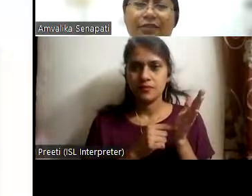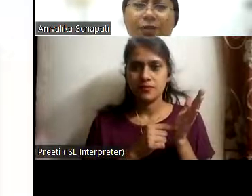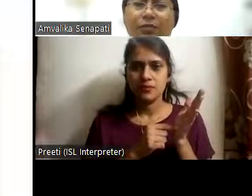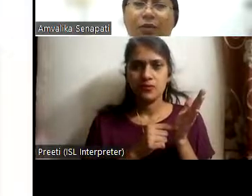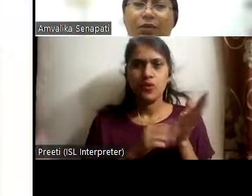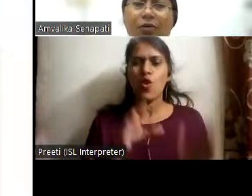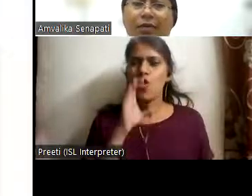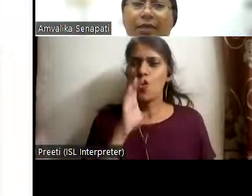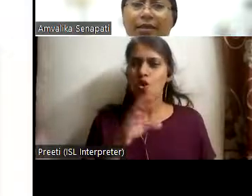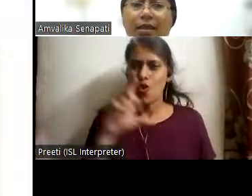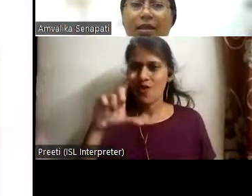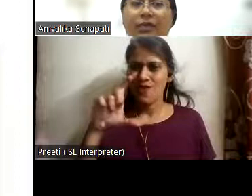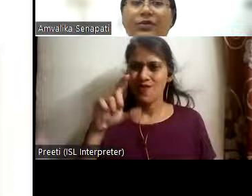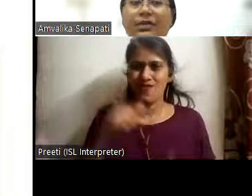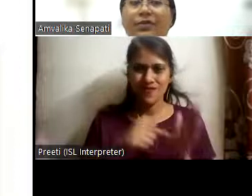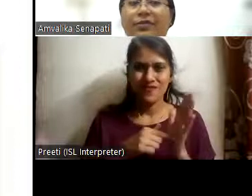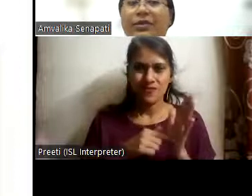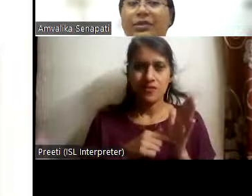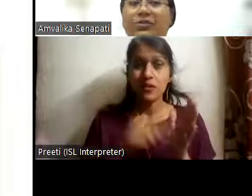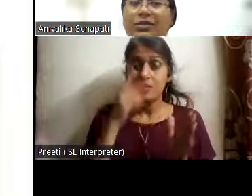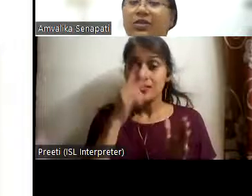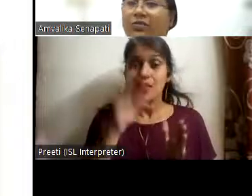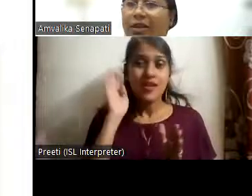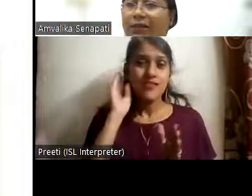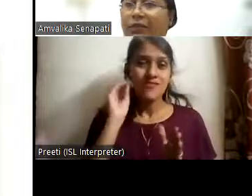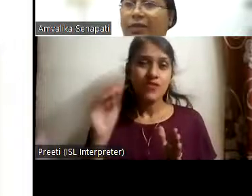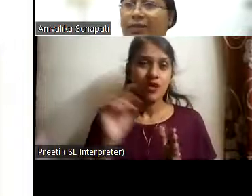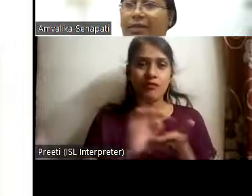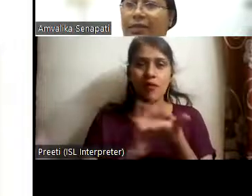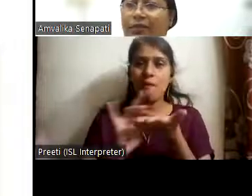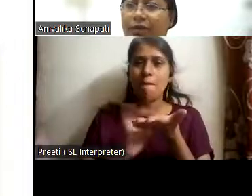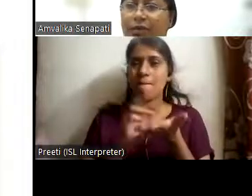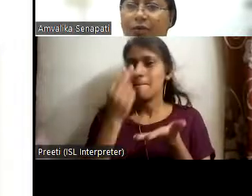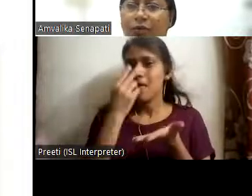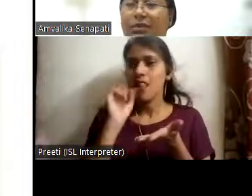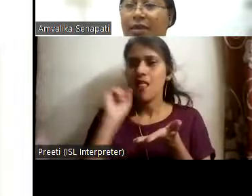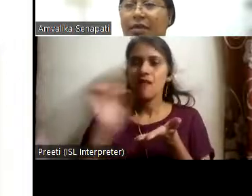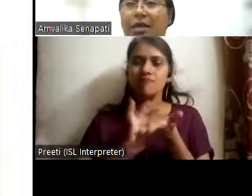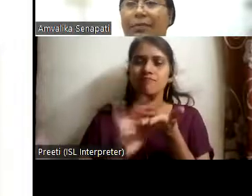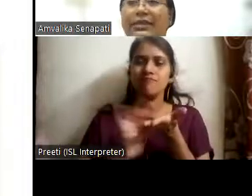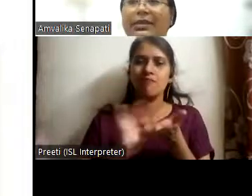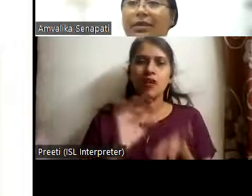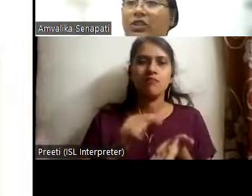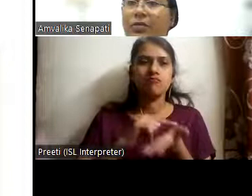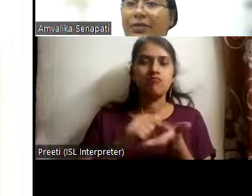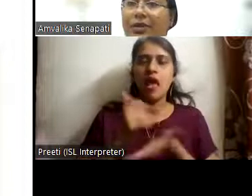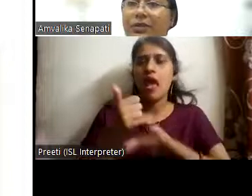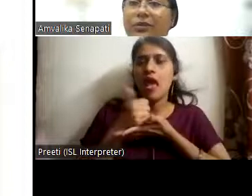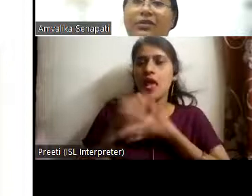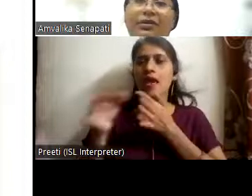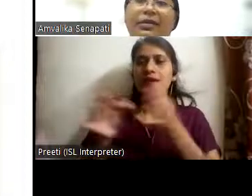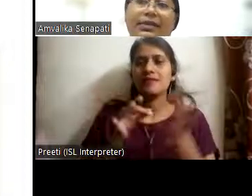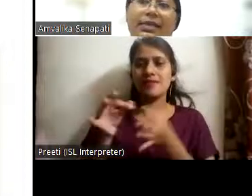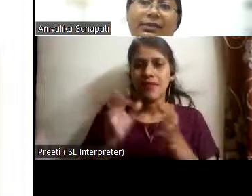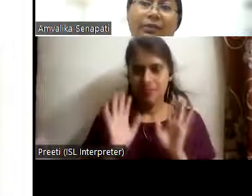kind of a Coke bottle, Coke can, and you see the information is written on Braille. We don't have this kind of goods here, but these are consumer products